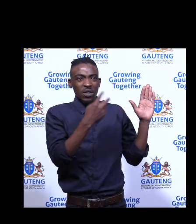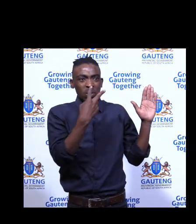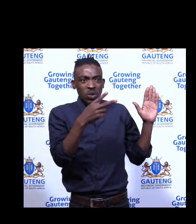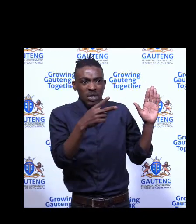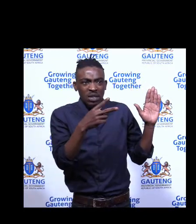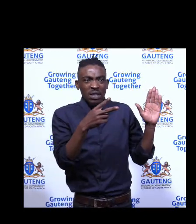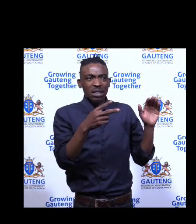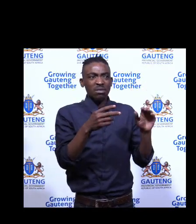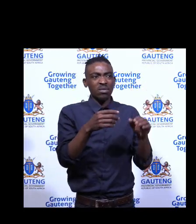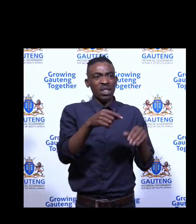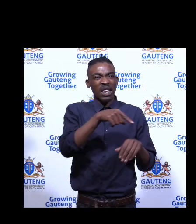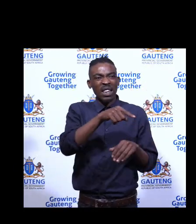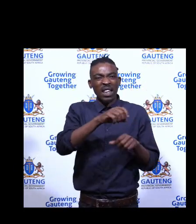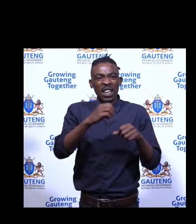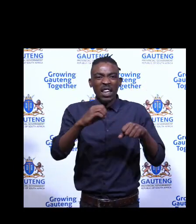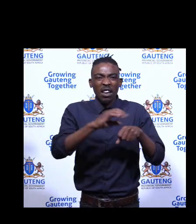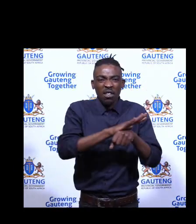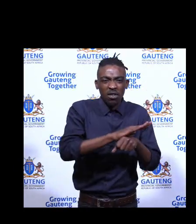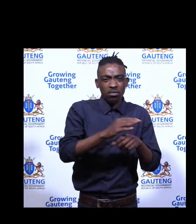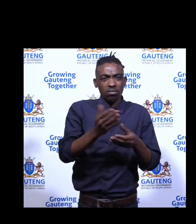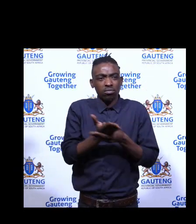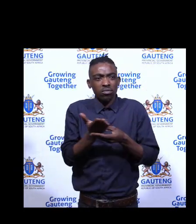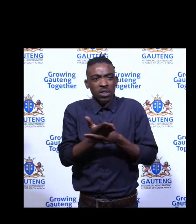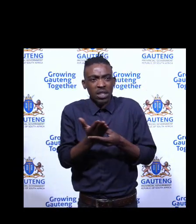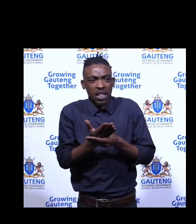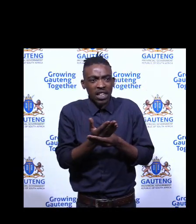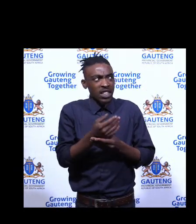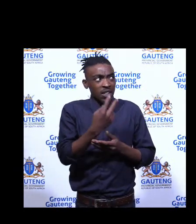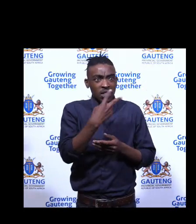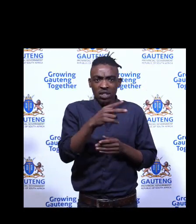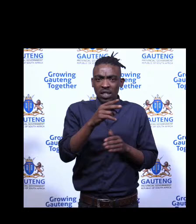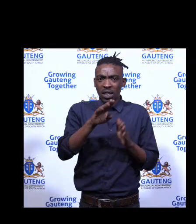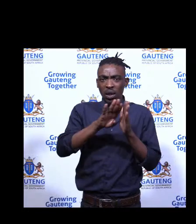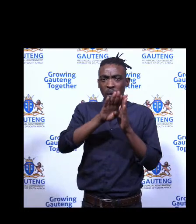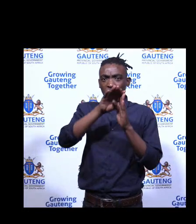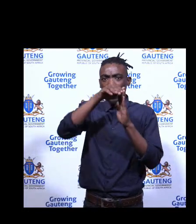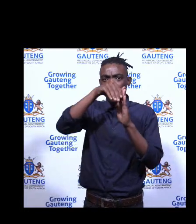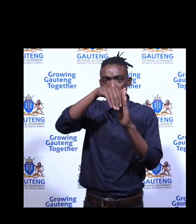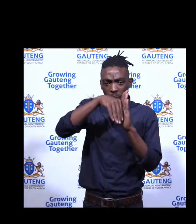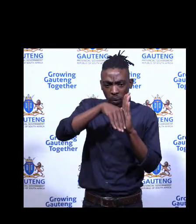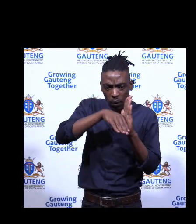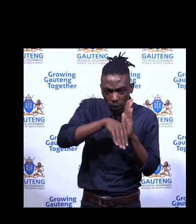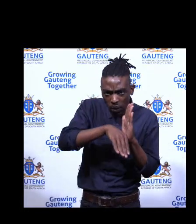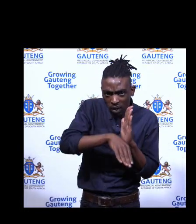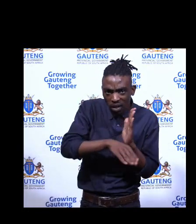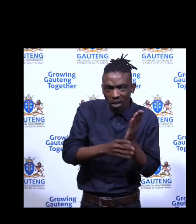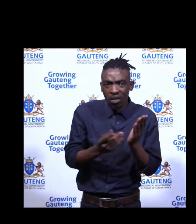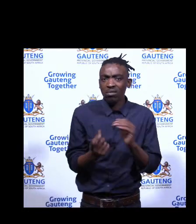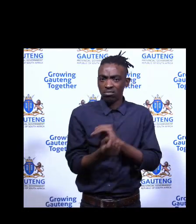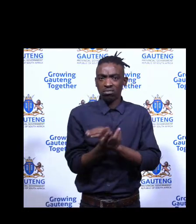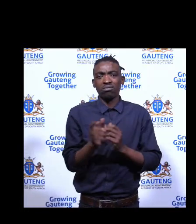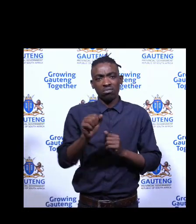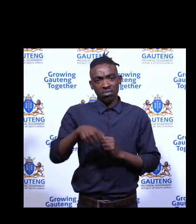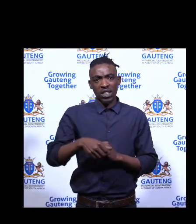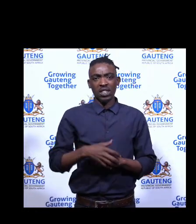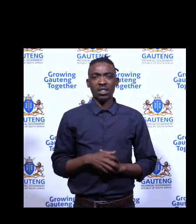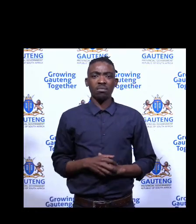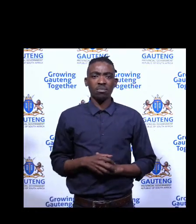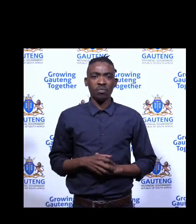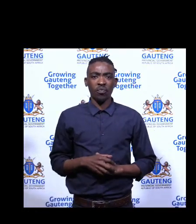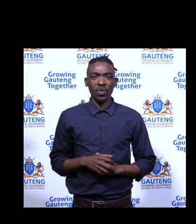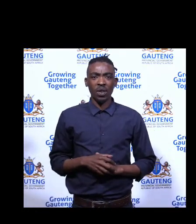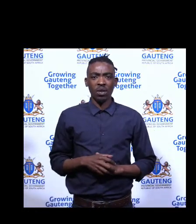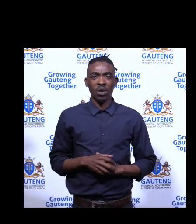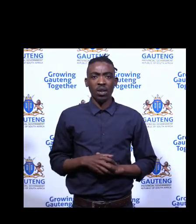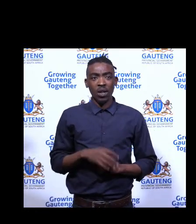can clearly see it seems to be leveling off. And then when you look into the composition of those cases, you see that the